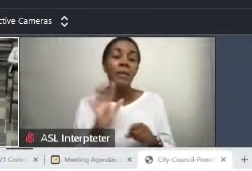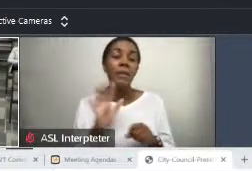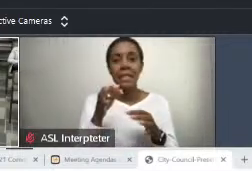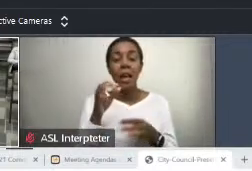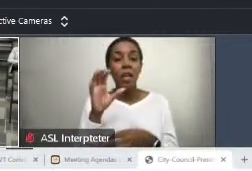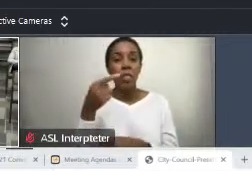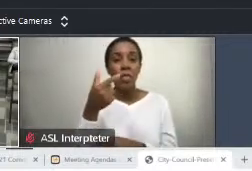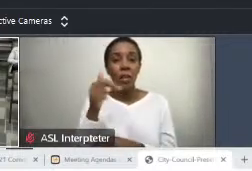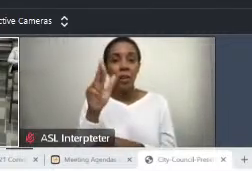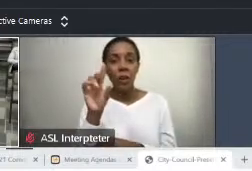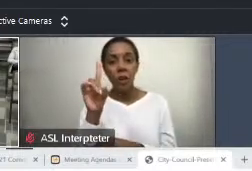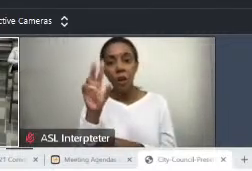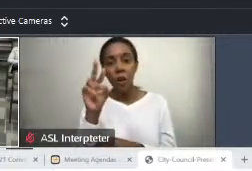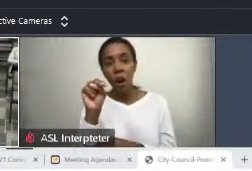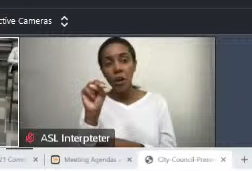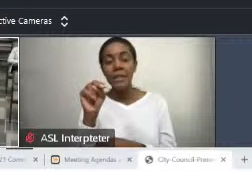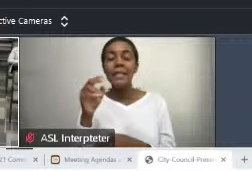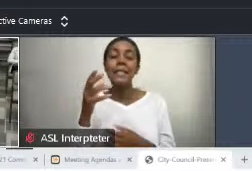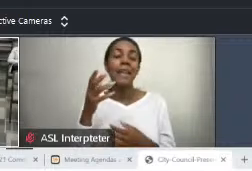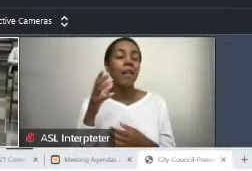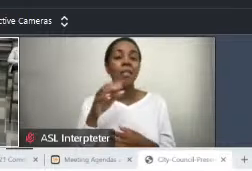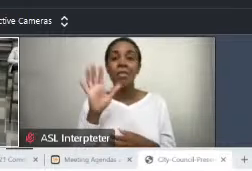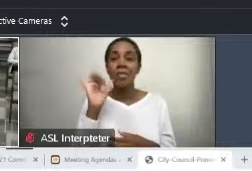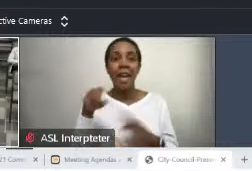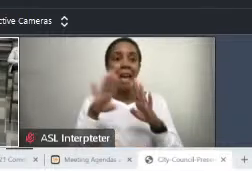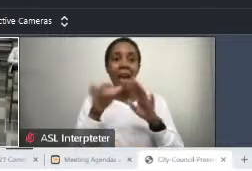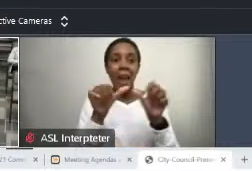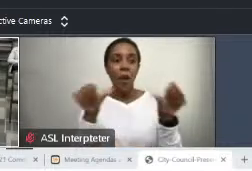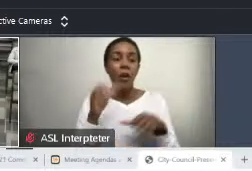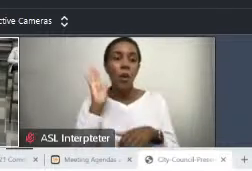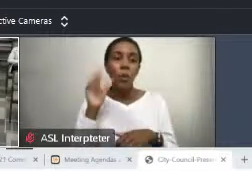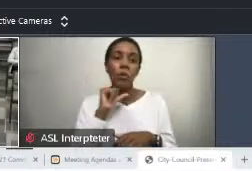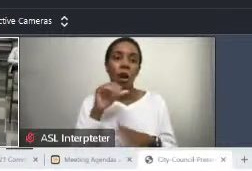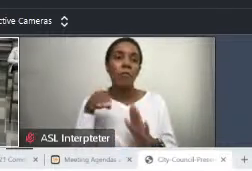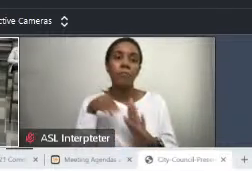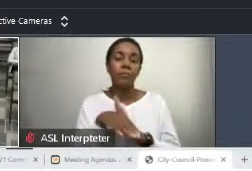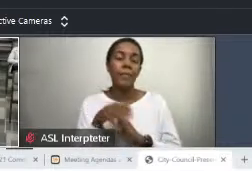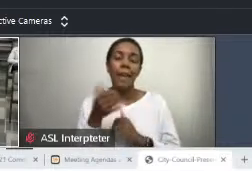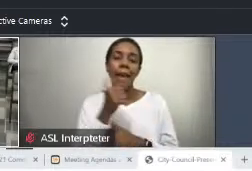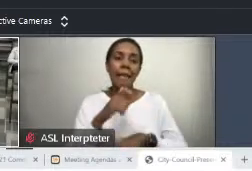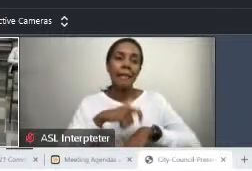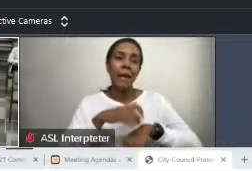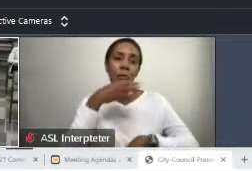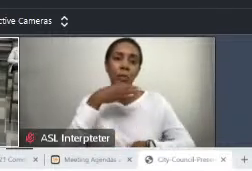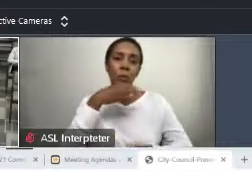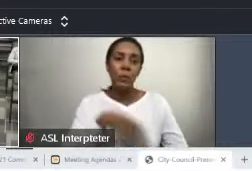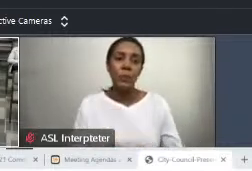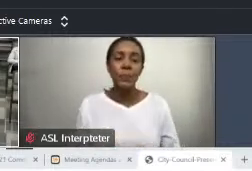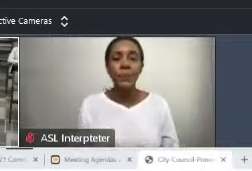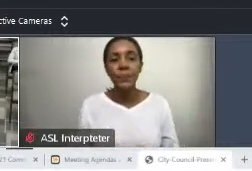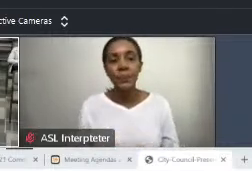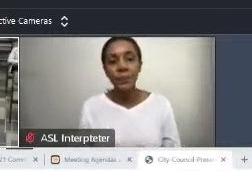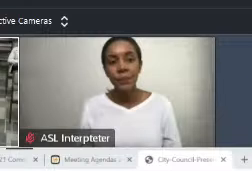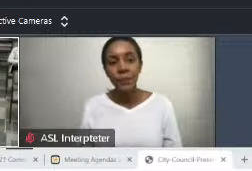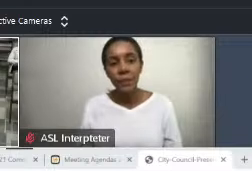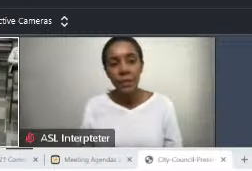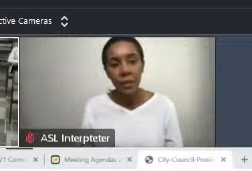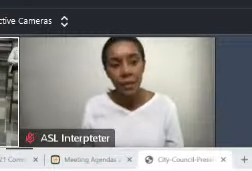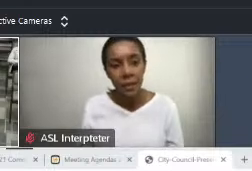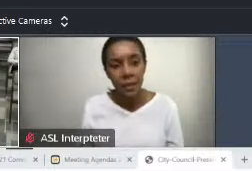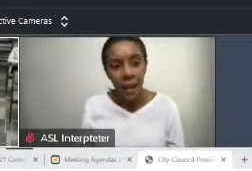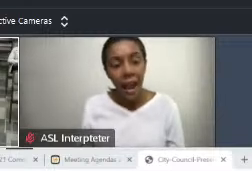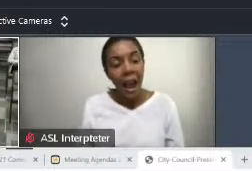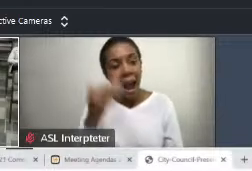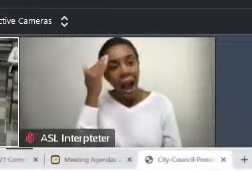danger of the neighborhood deteriorating anytime soon. Or taxes, I know